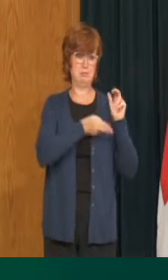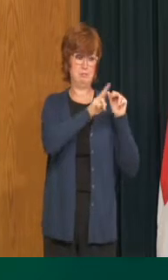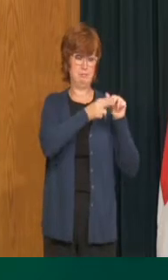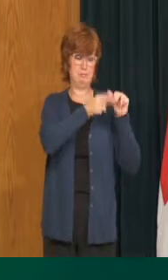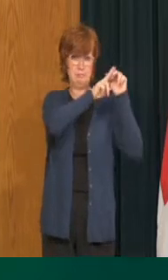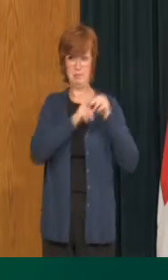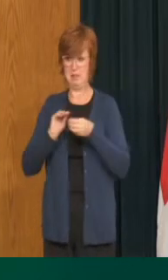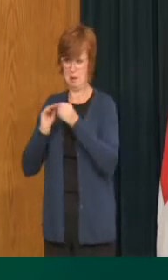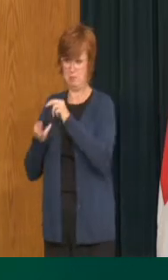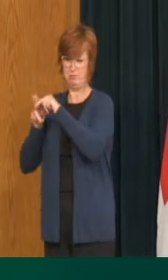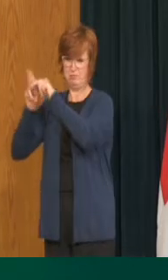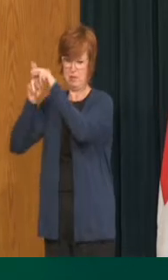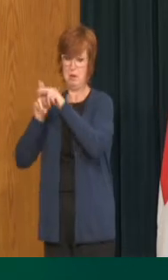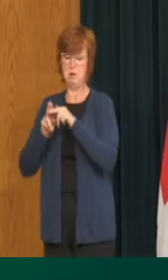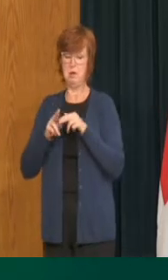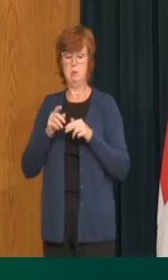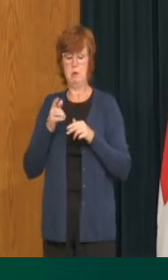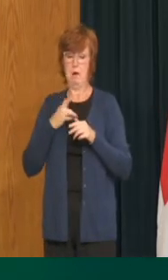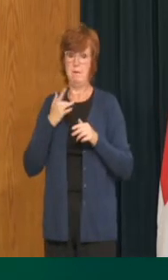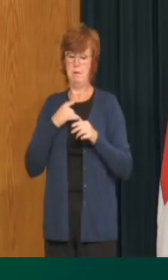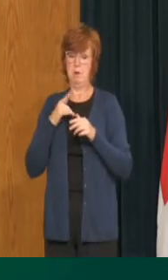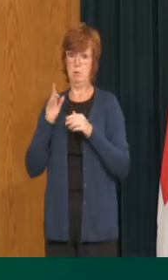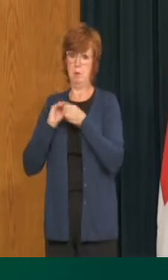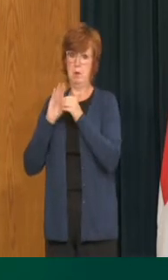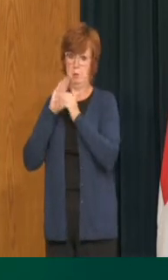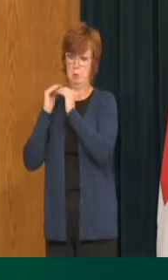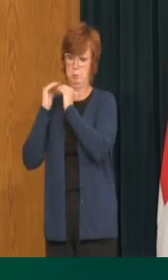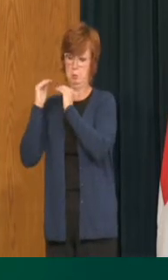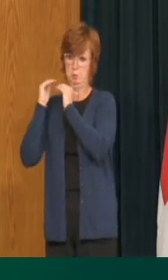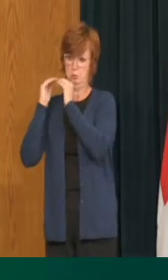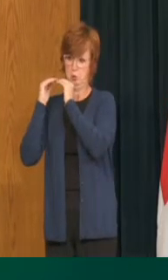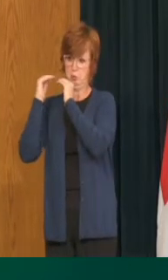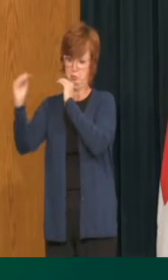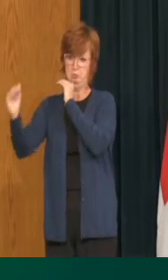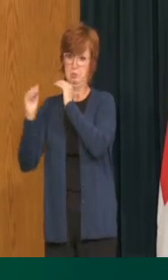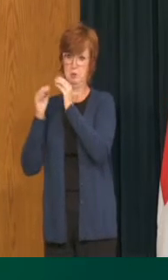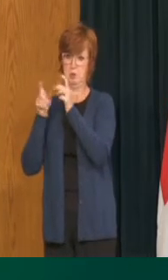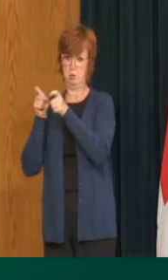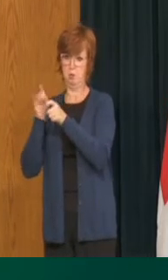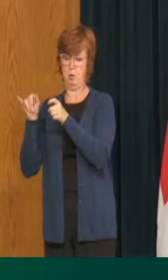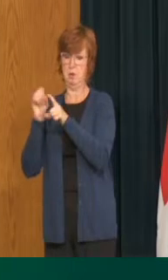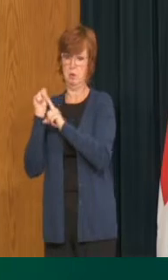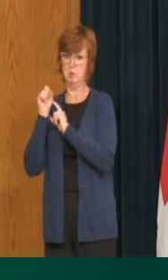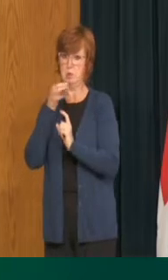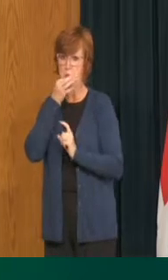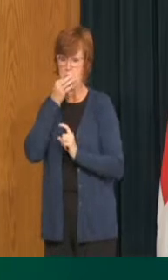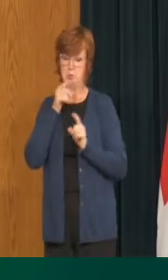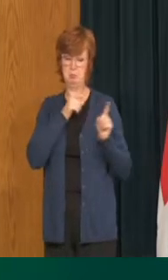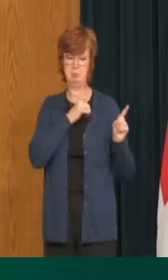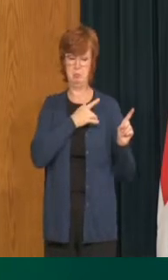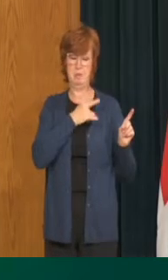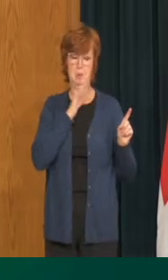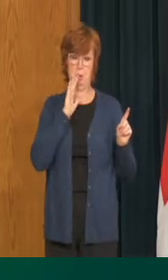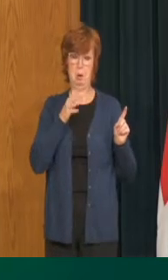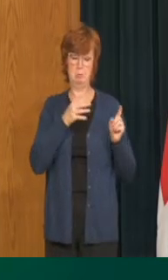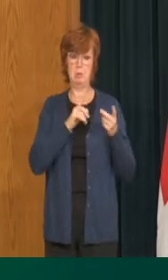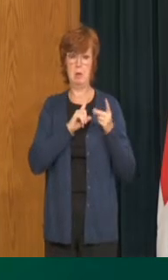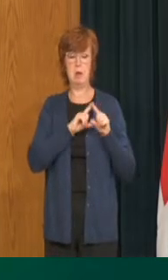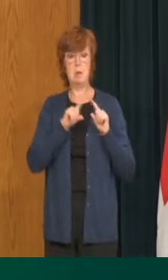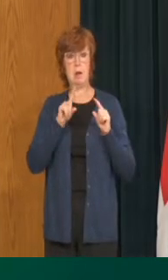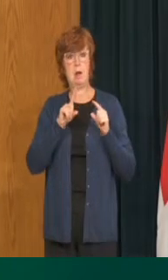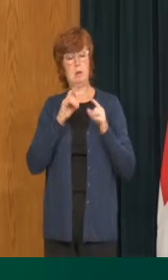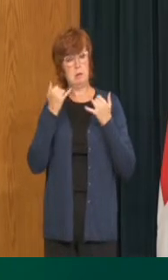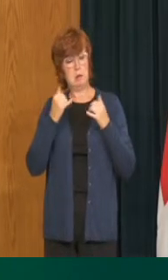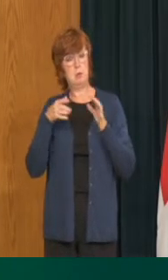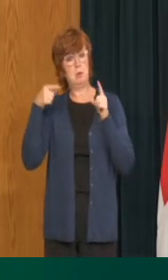now, if you don't have to travel to another province, please don't. If you absolutely do have to